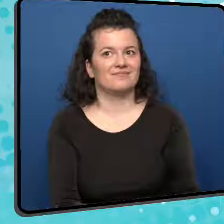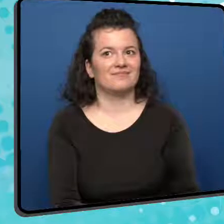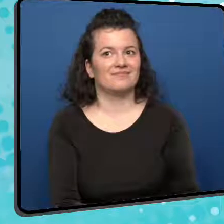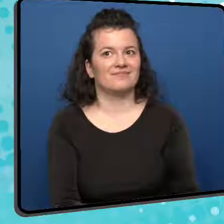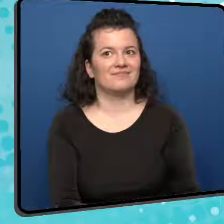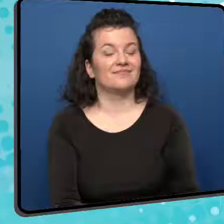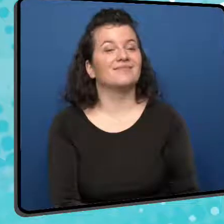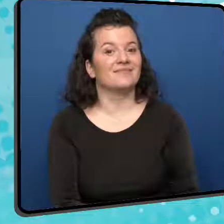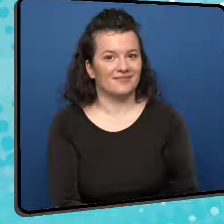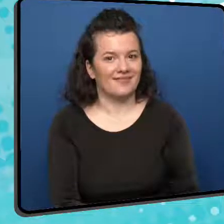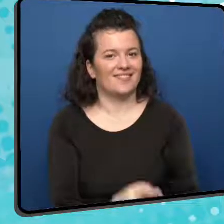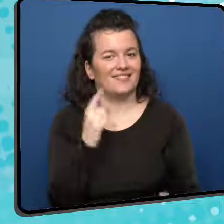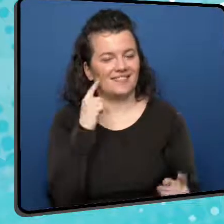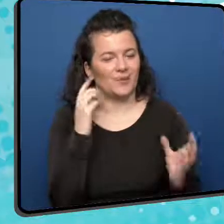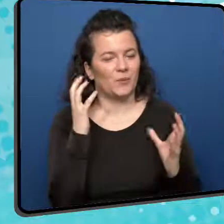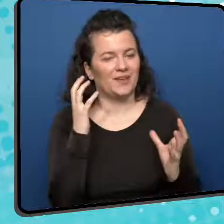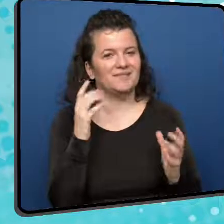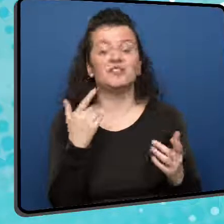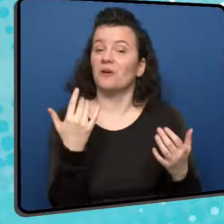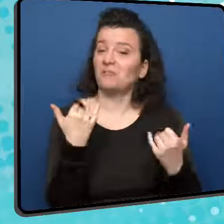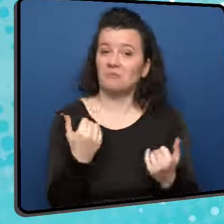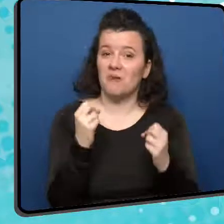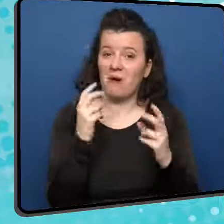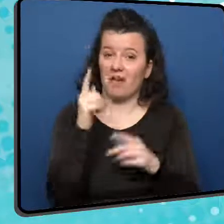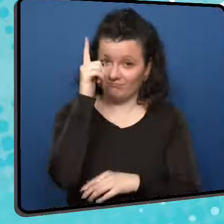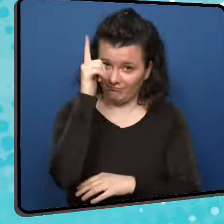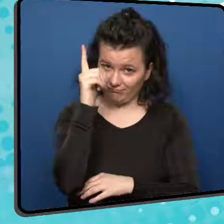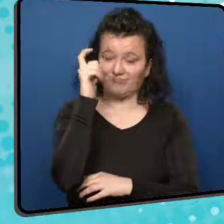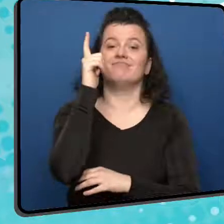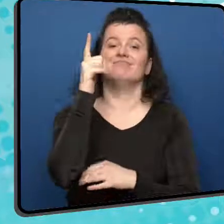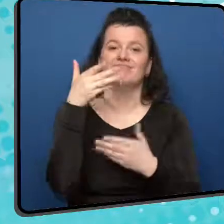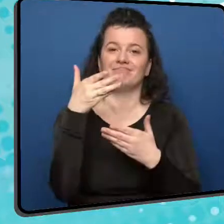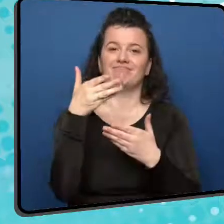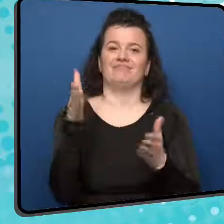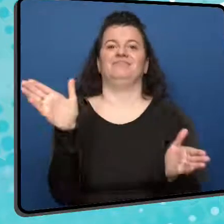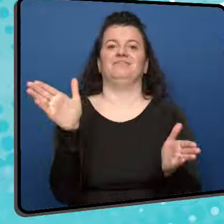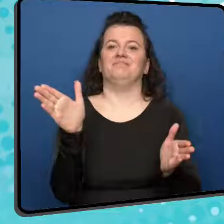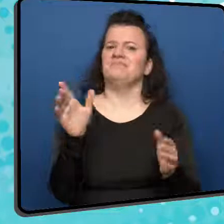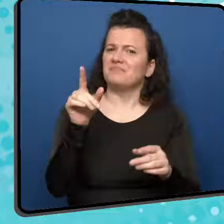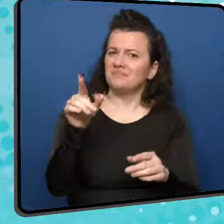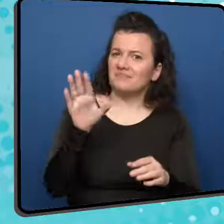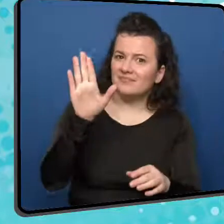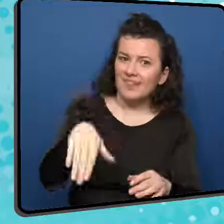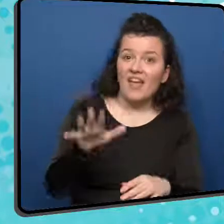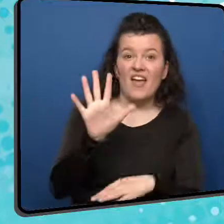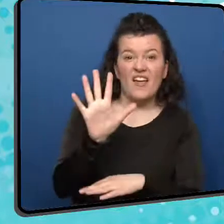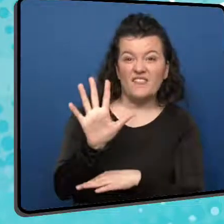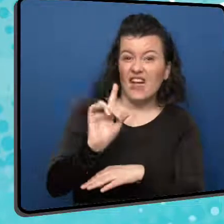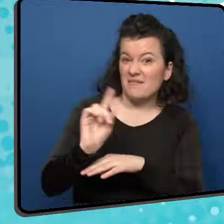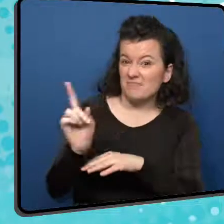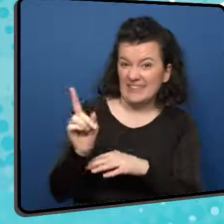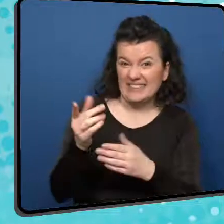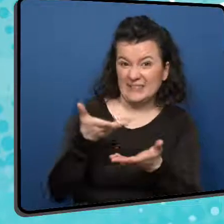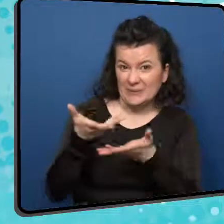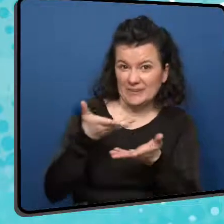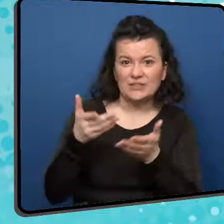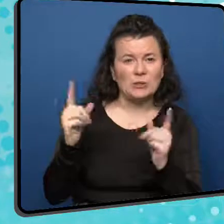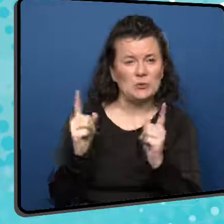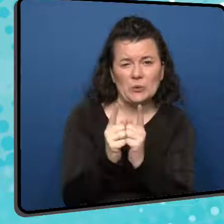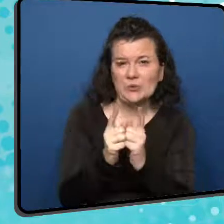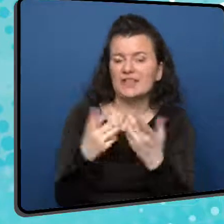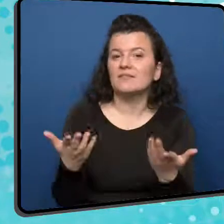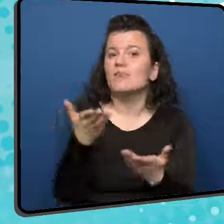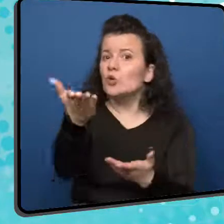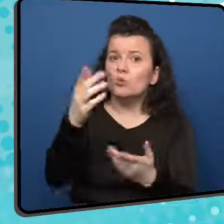let's get started straight away. So, very, very briefly, because we only have 5 minutes with you. Who are you and what do you